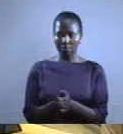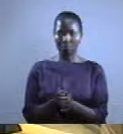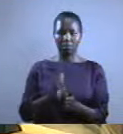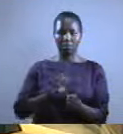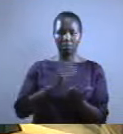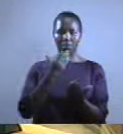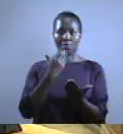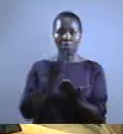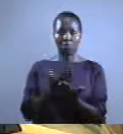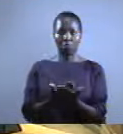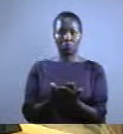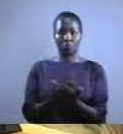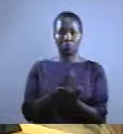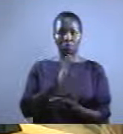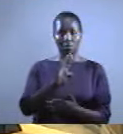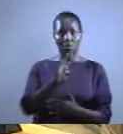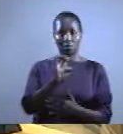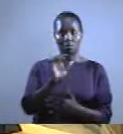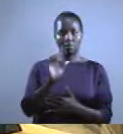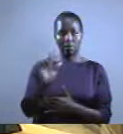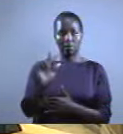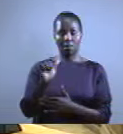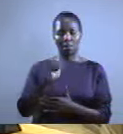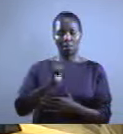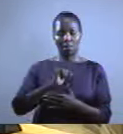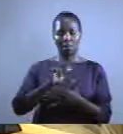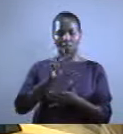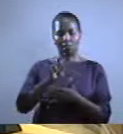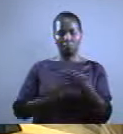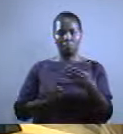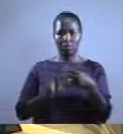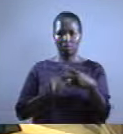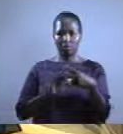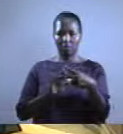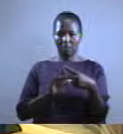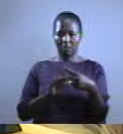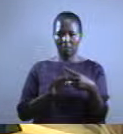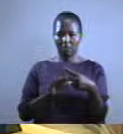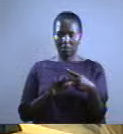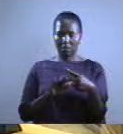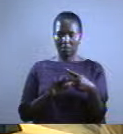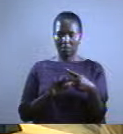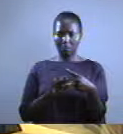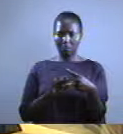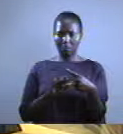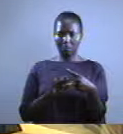I move that the bill be read for the second time.